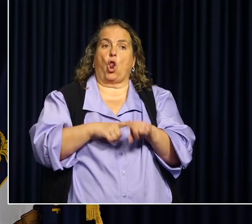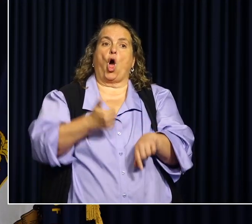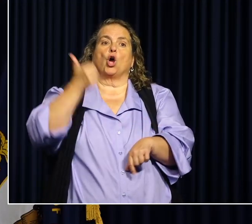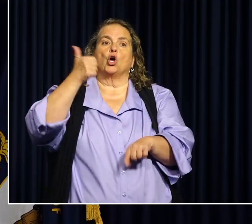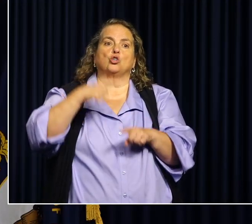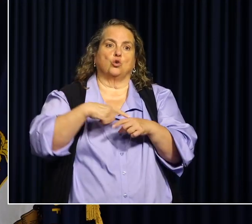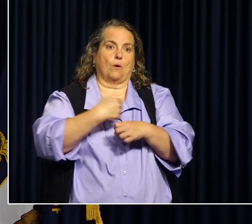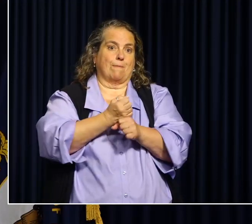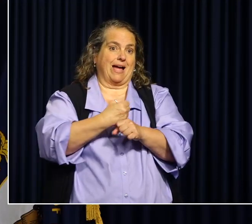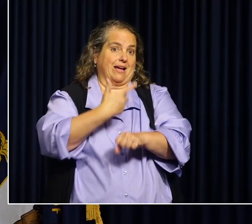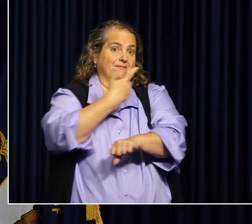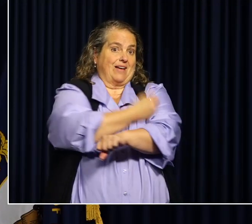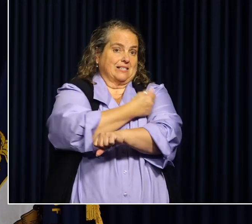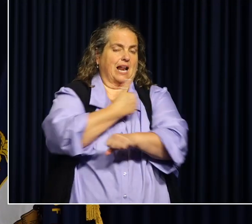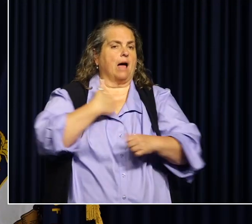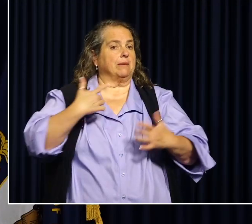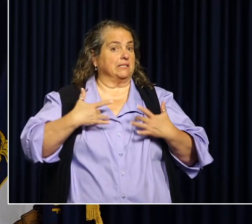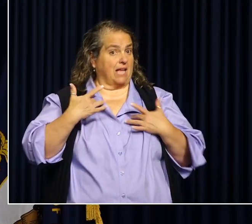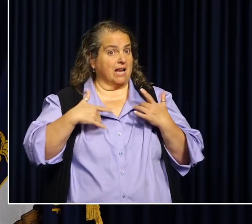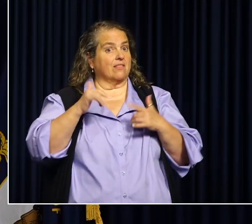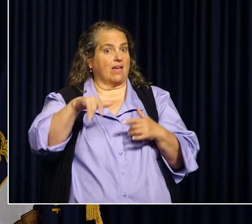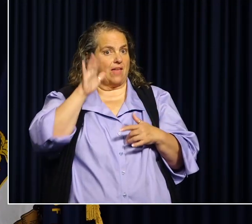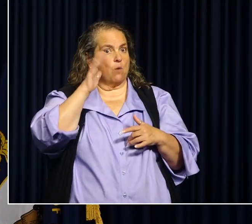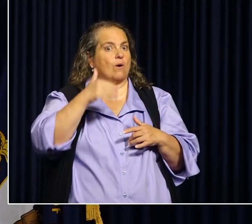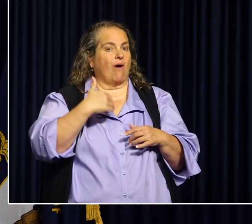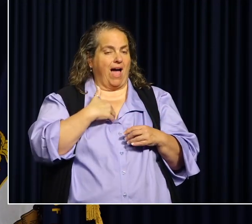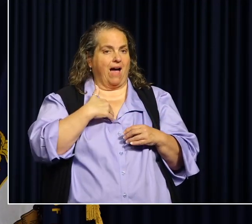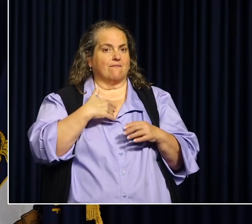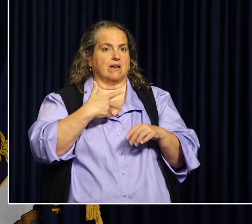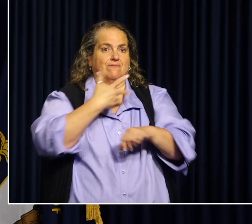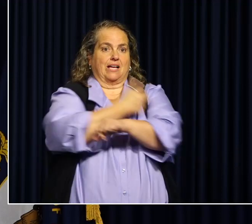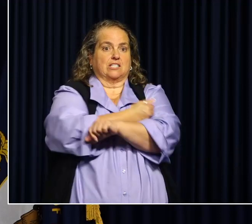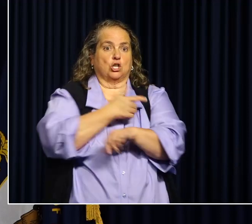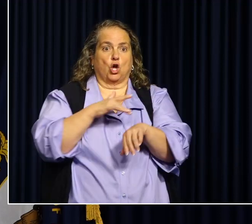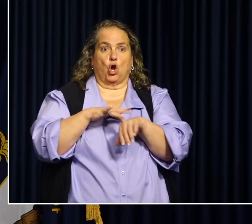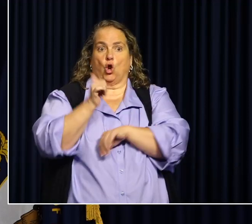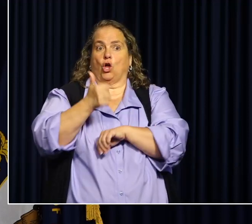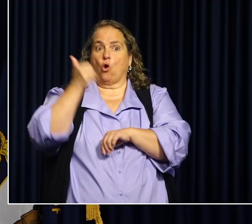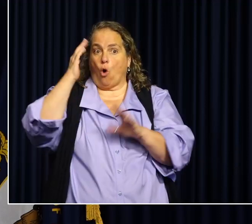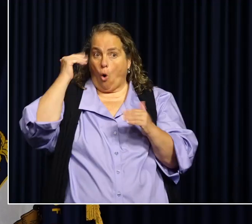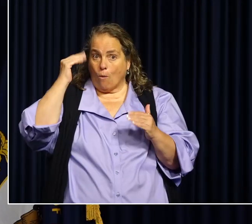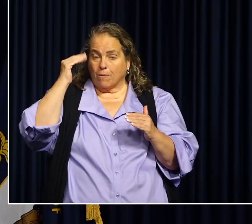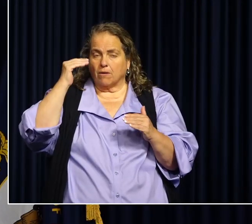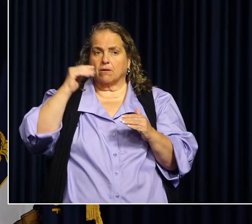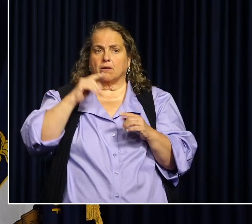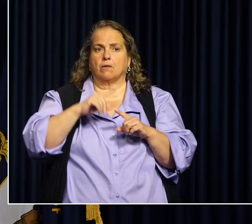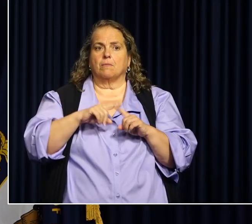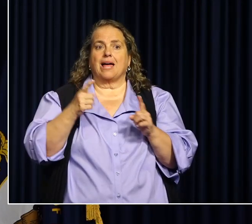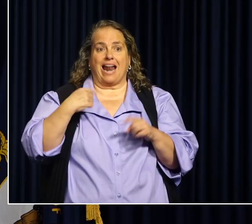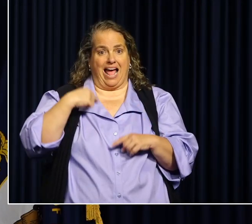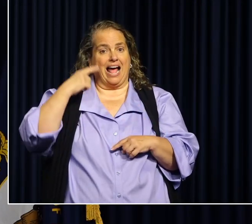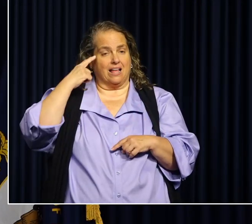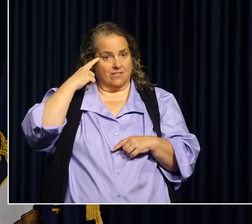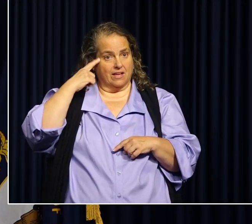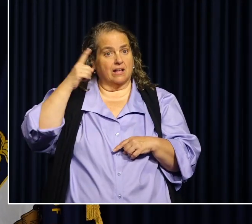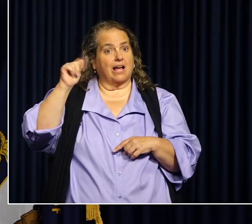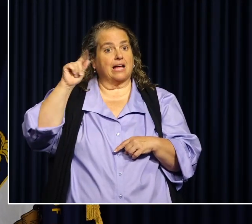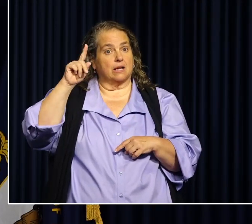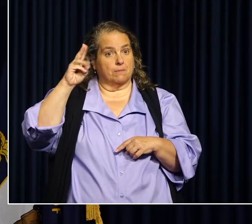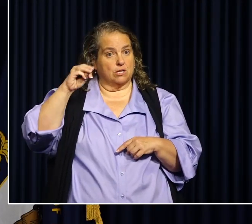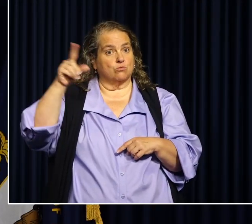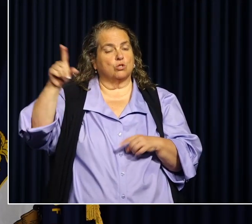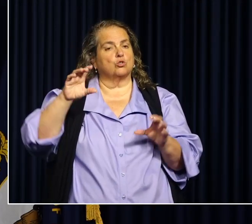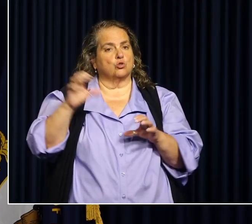doesn't mean that there will be one by that period of time, but this is something that I think the administration is doing right in trying to